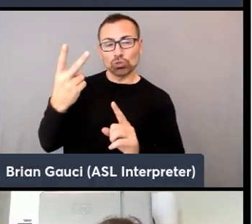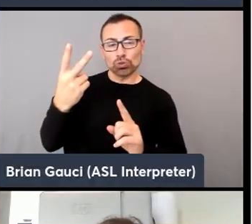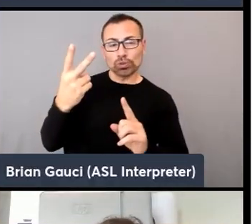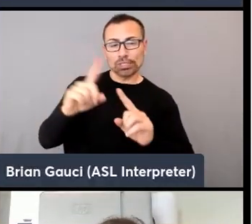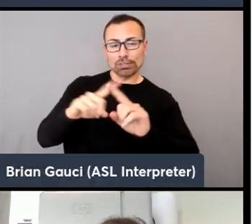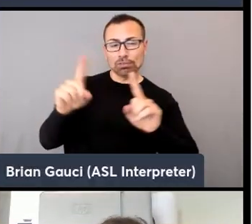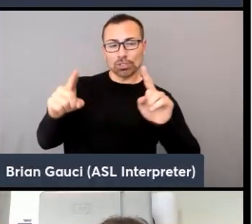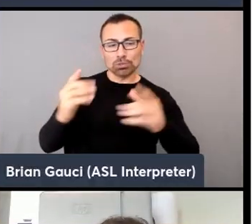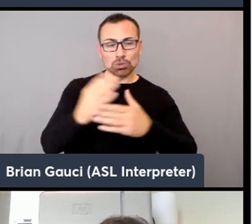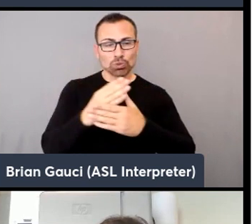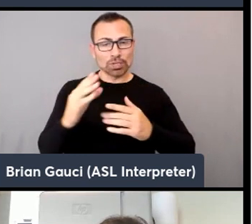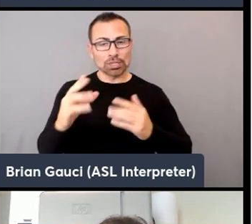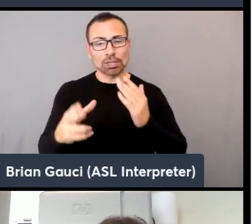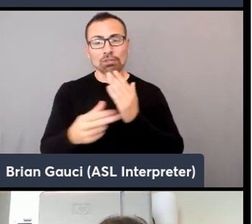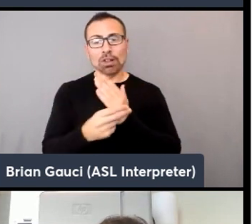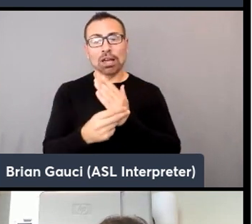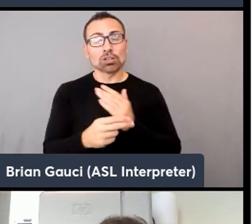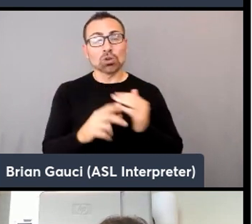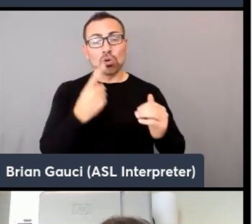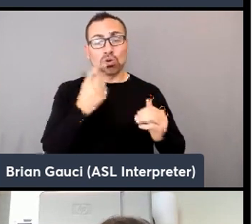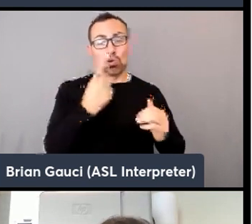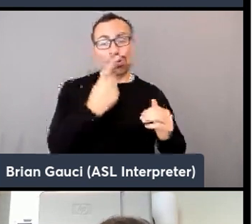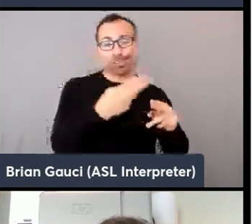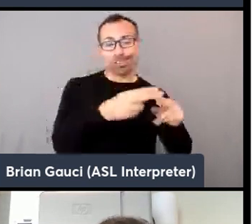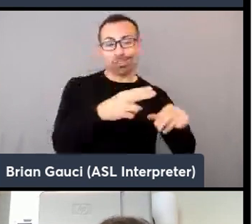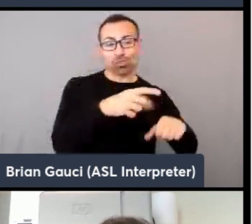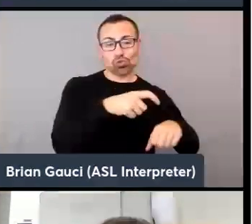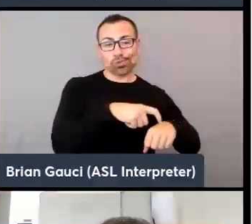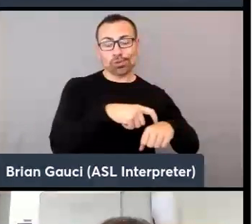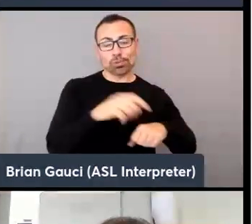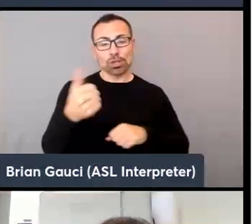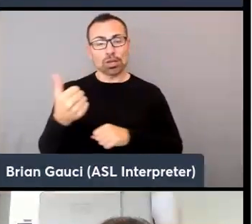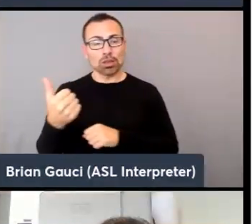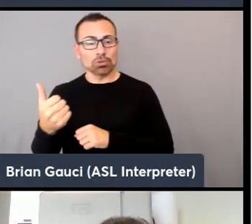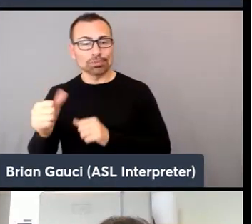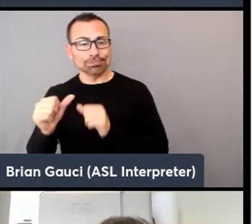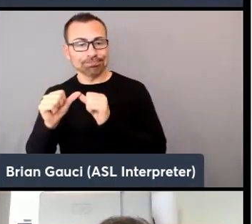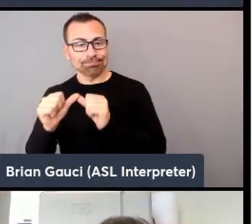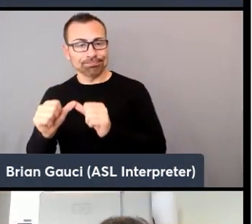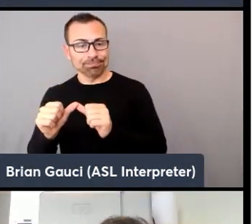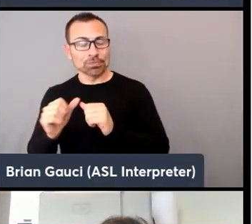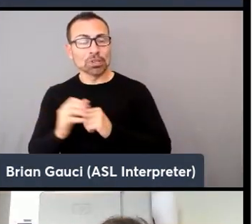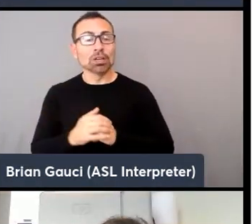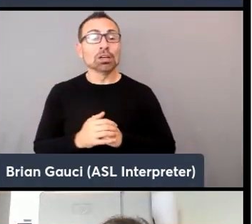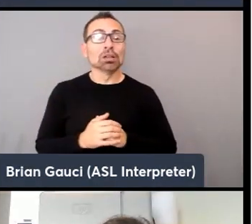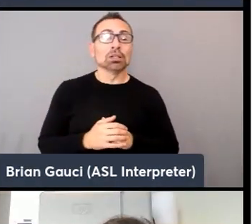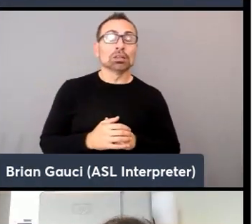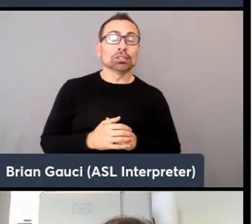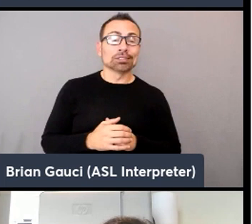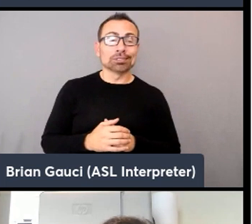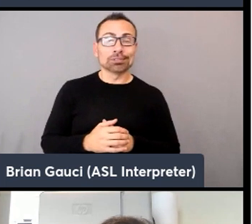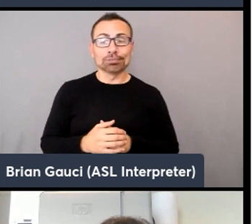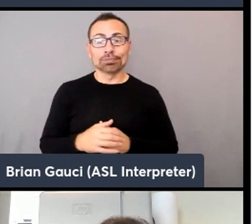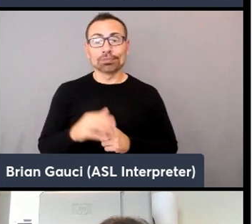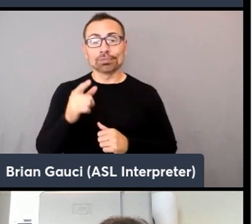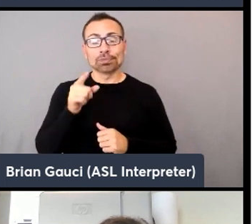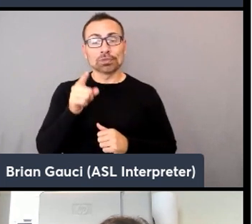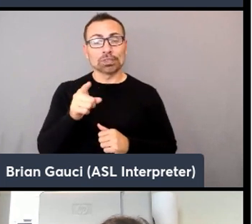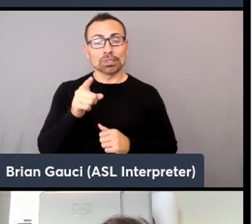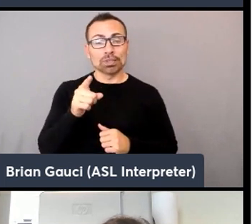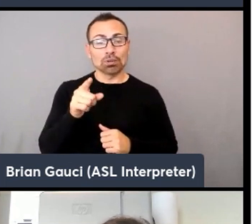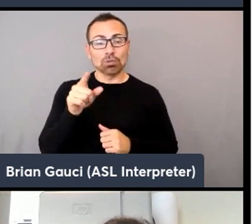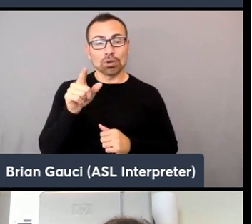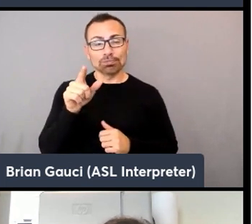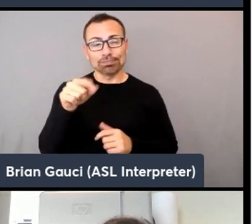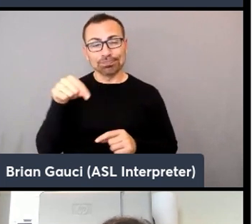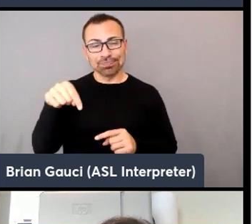is marked as short term and the other one isn't, which implies that it's a longer term flag. So at Amazon,